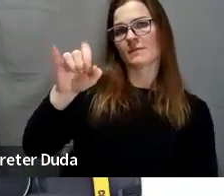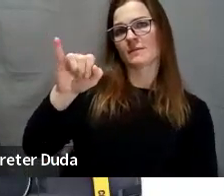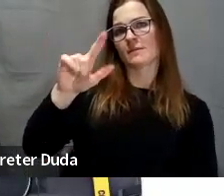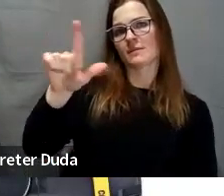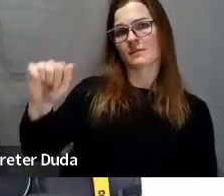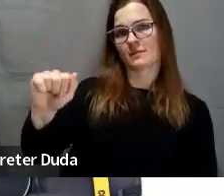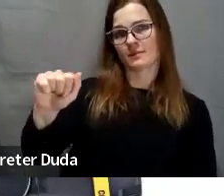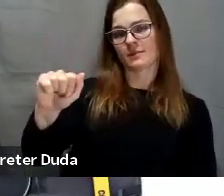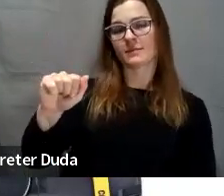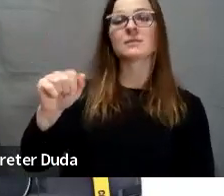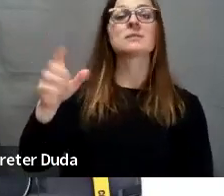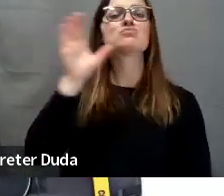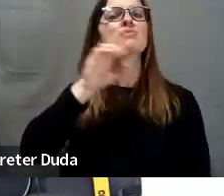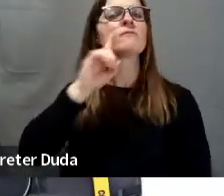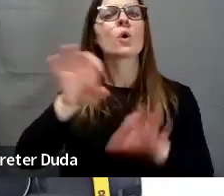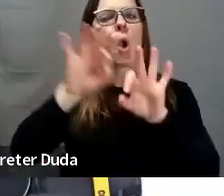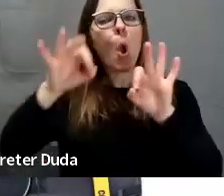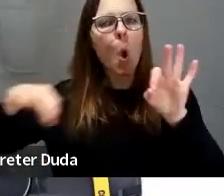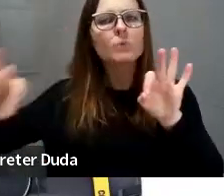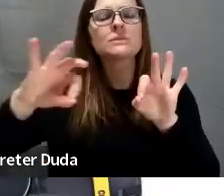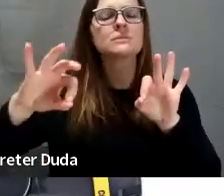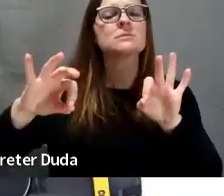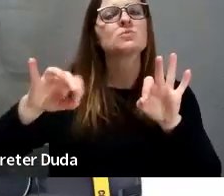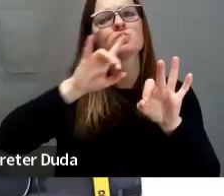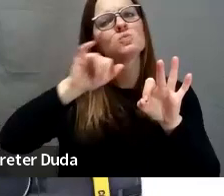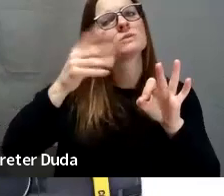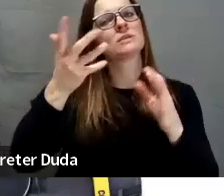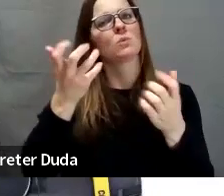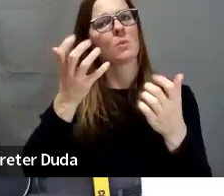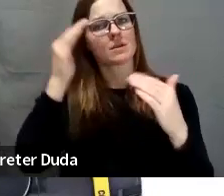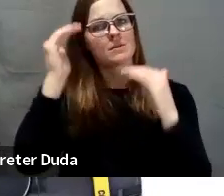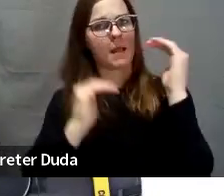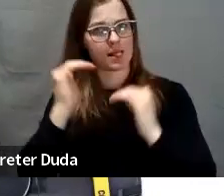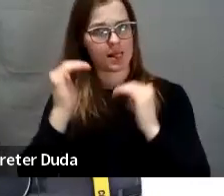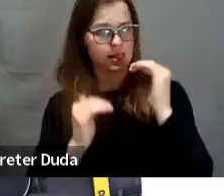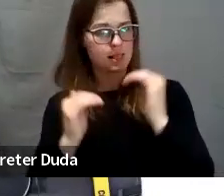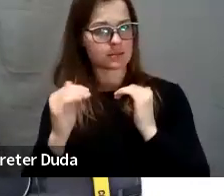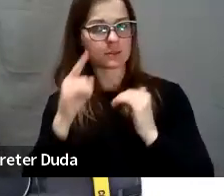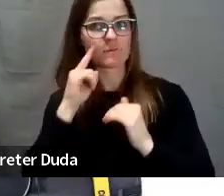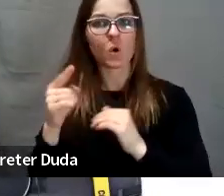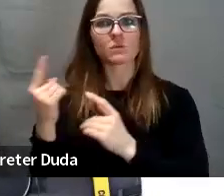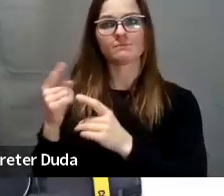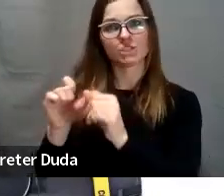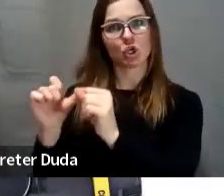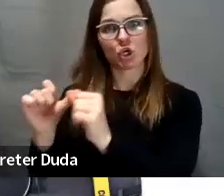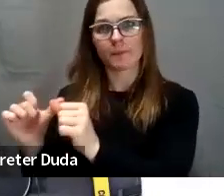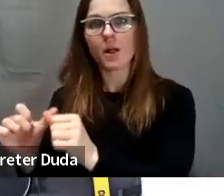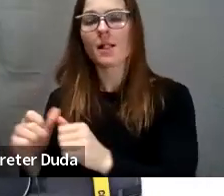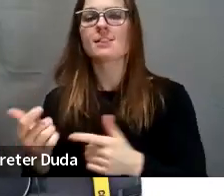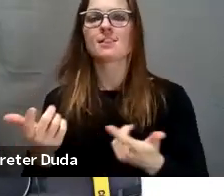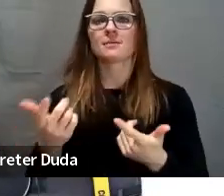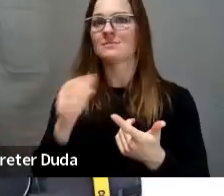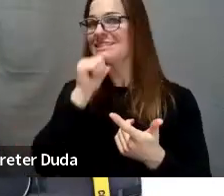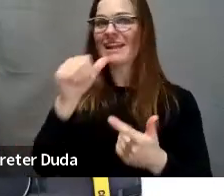were looking for hoses, we were really looking to find that balance between something that was durable, something that wouldn't